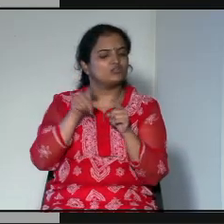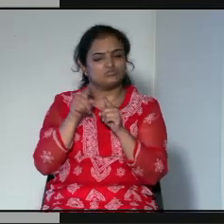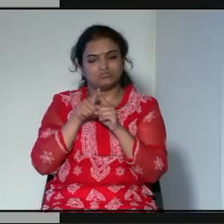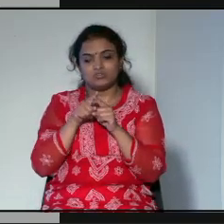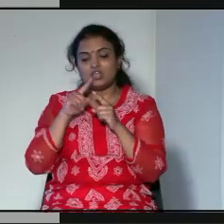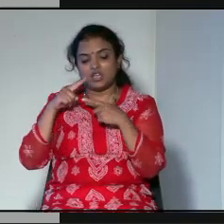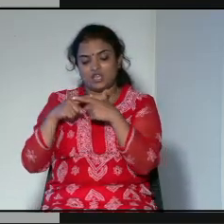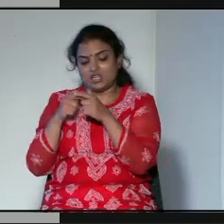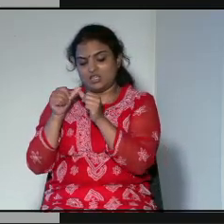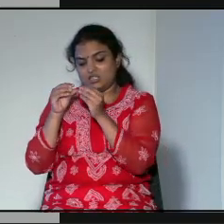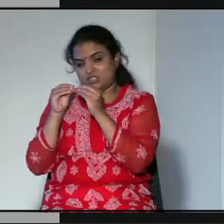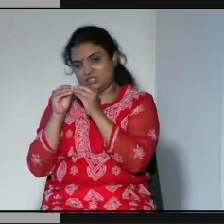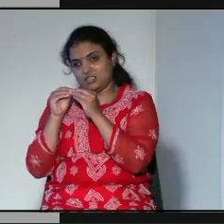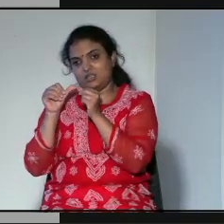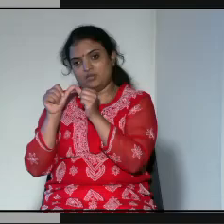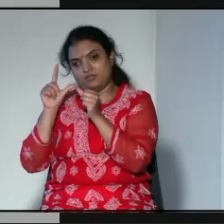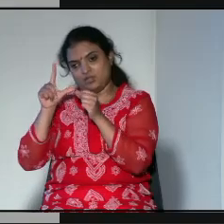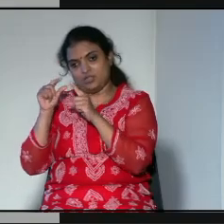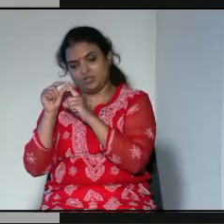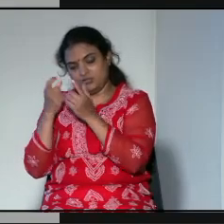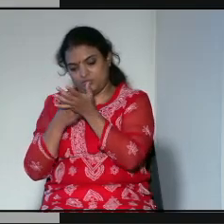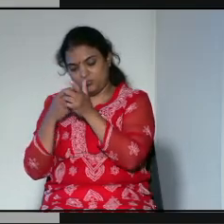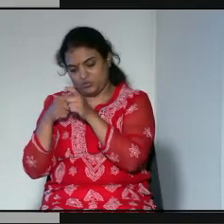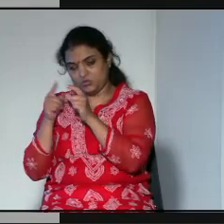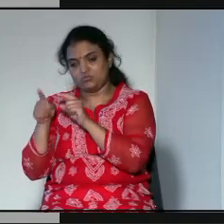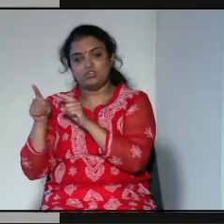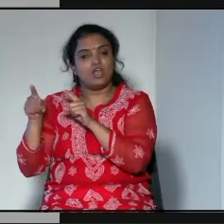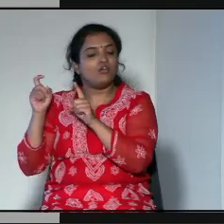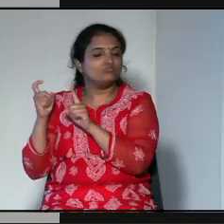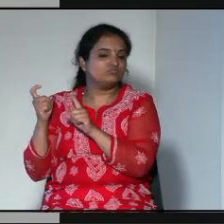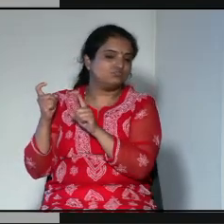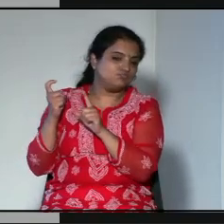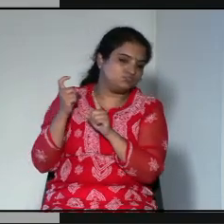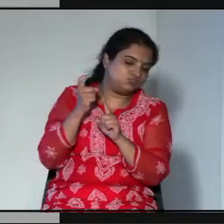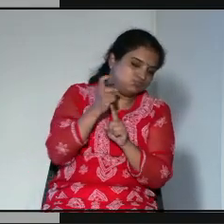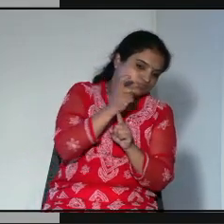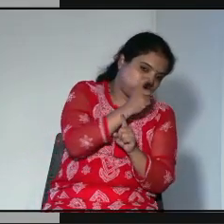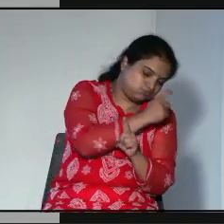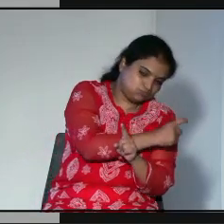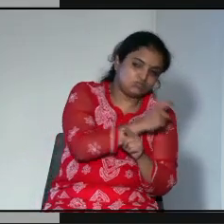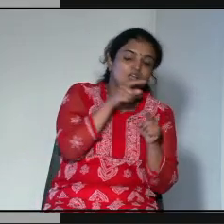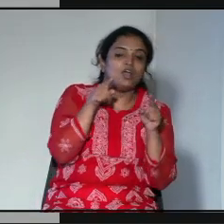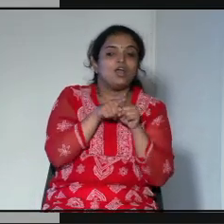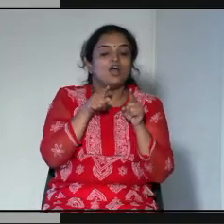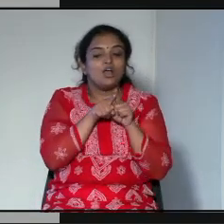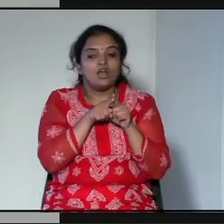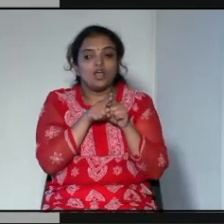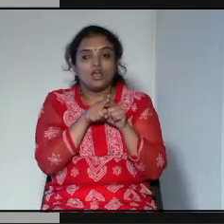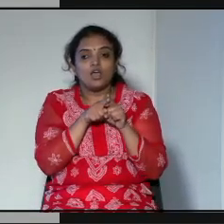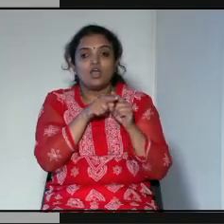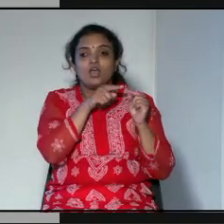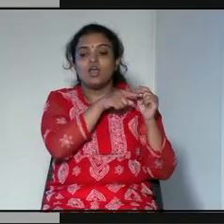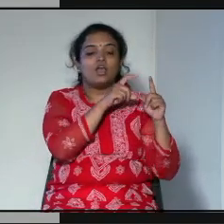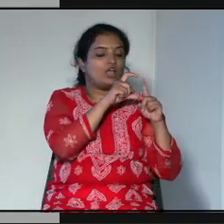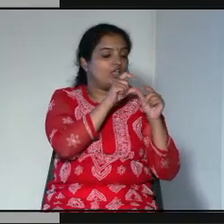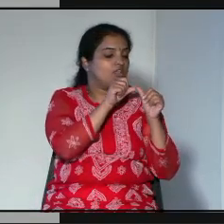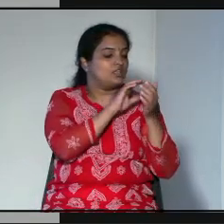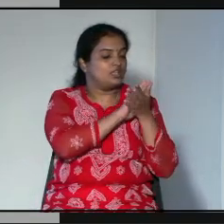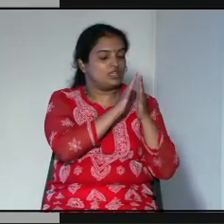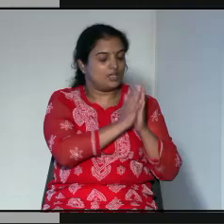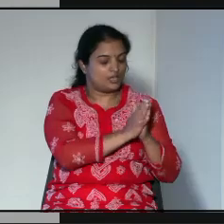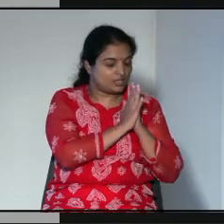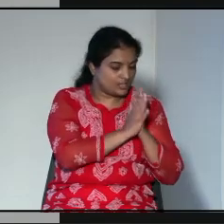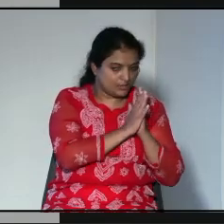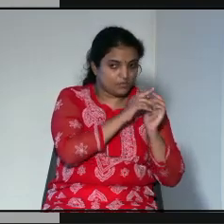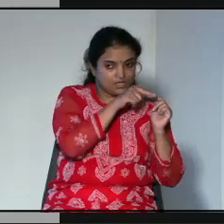palace shrine through the forested Dantewala subdivisions, now we know made famous by the